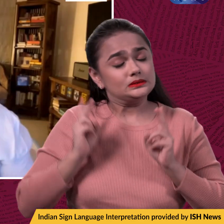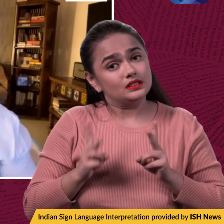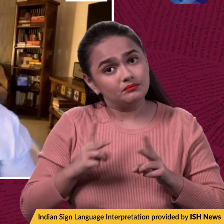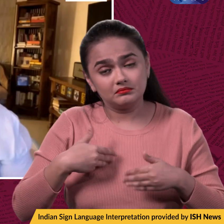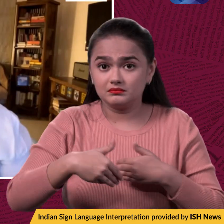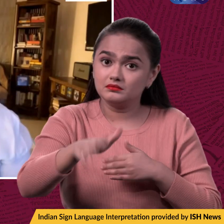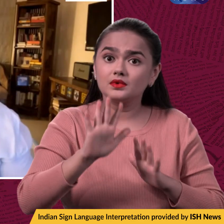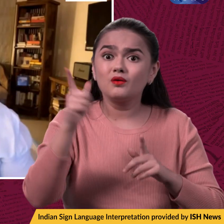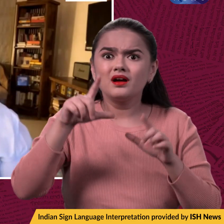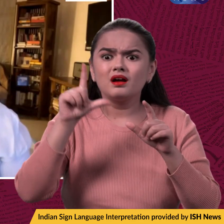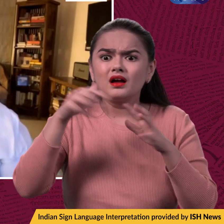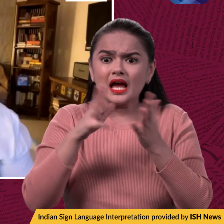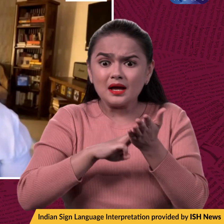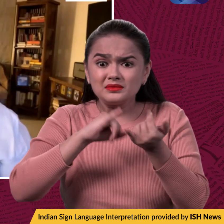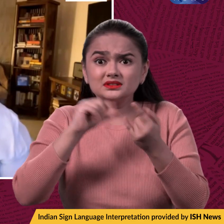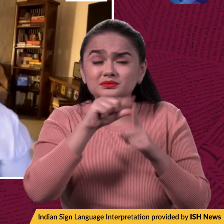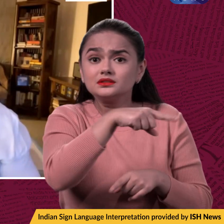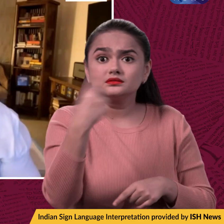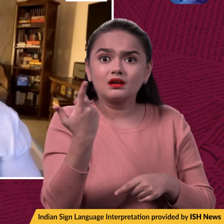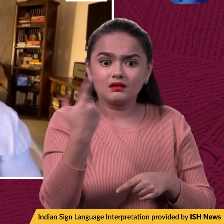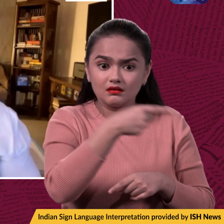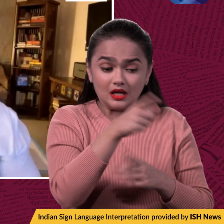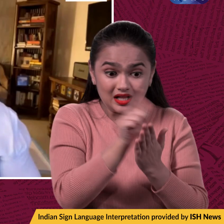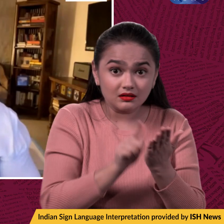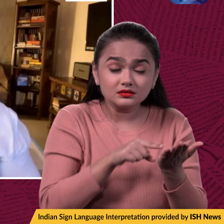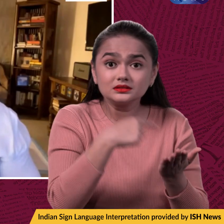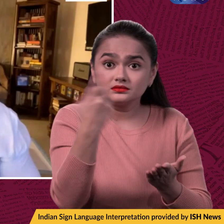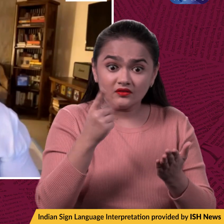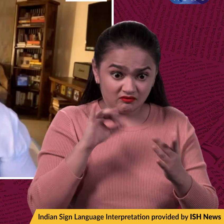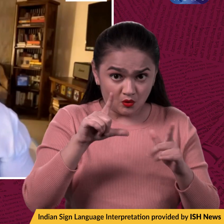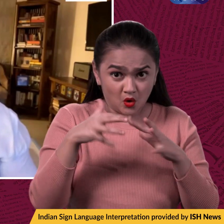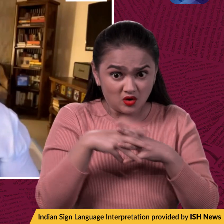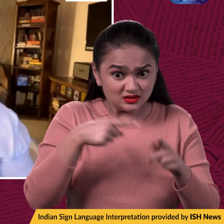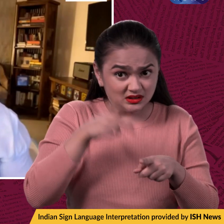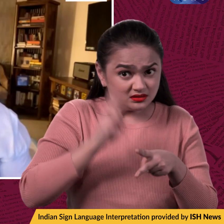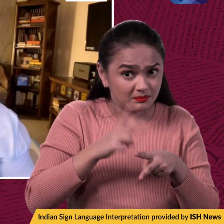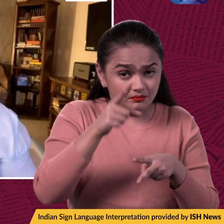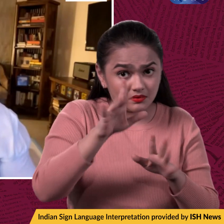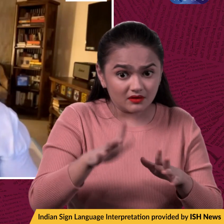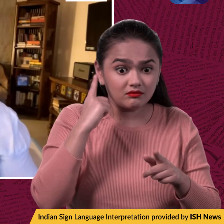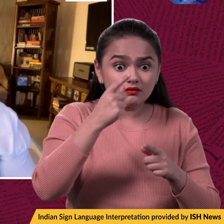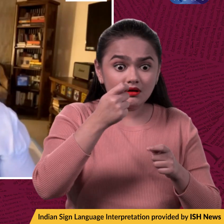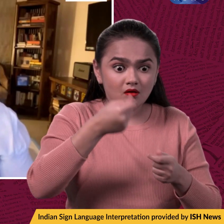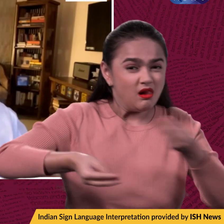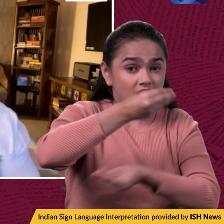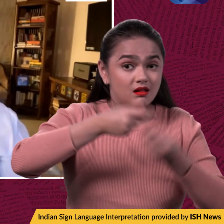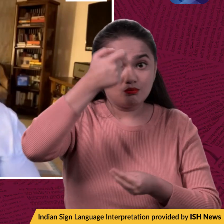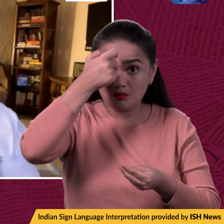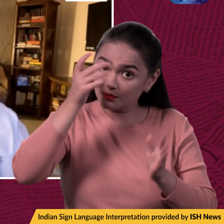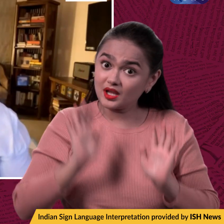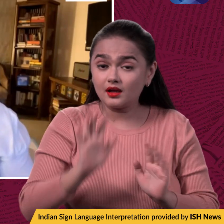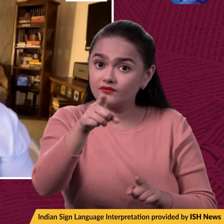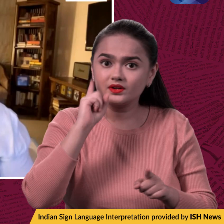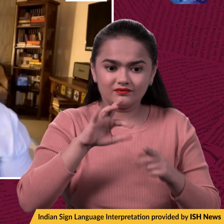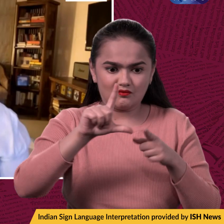is a law on MSP. His letter says, and I quote again, "If there's going to be a law on MSP, India will face a crisis. With the law,